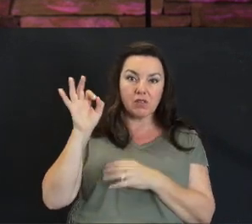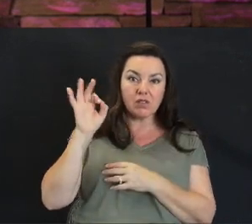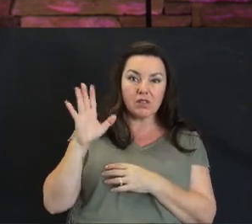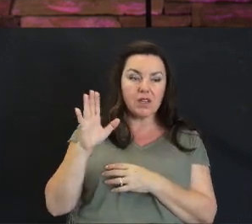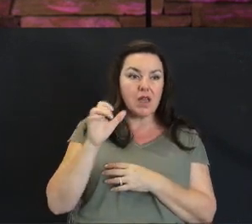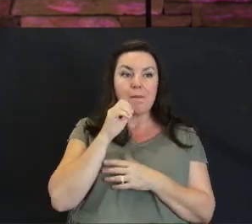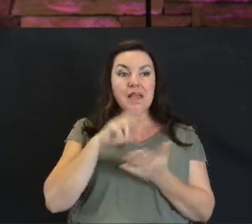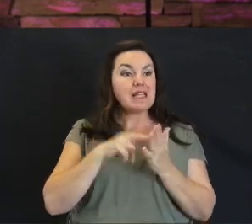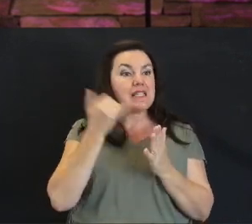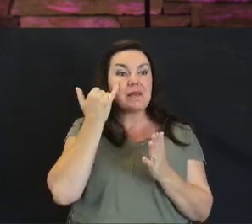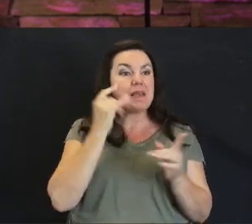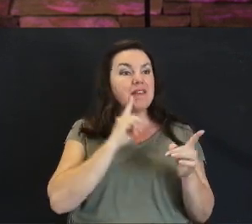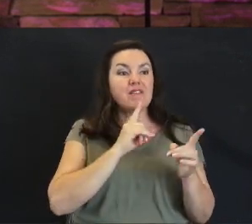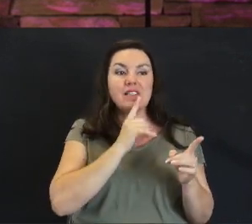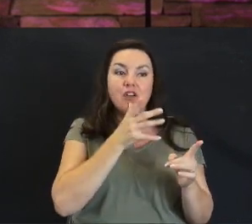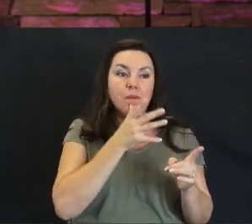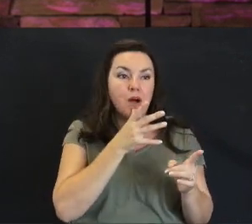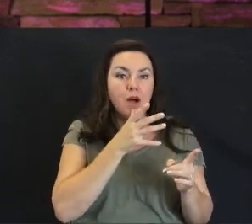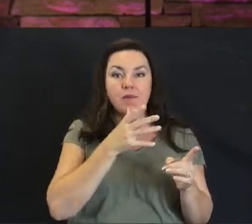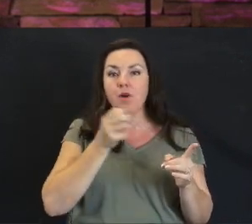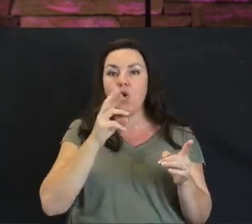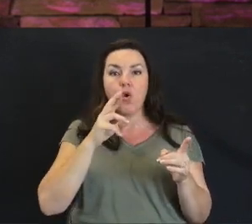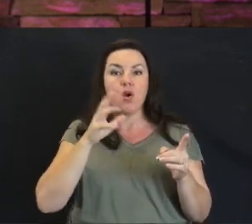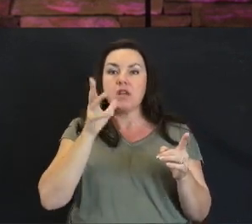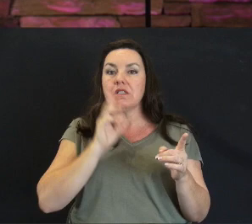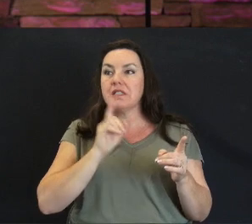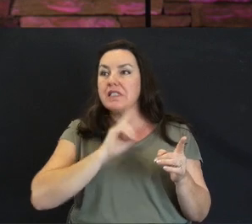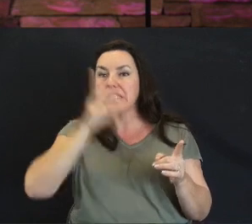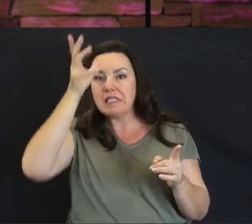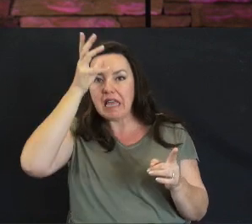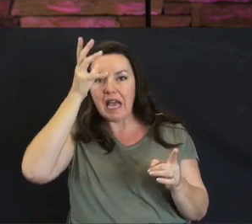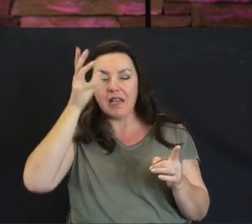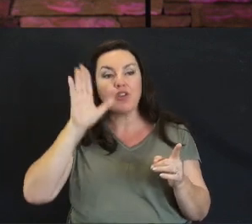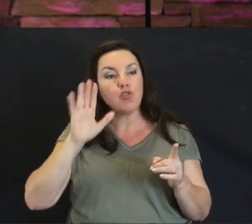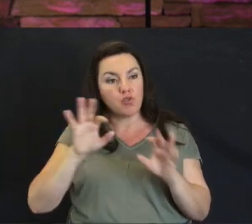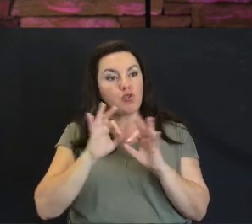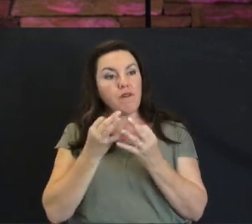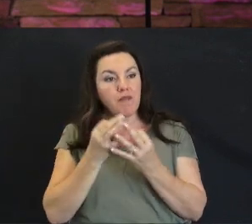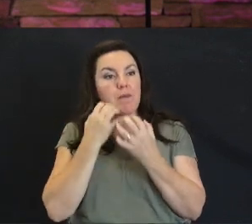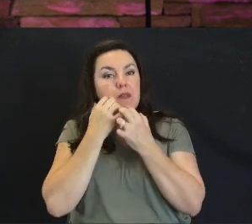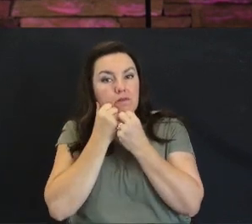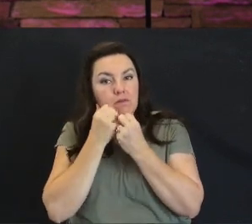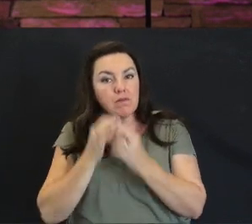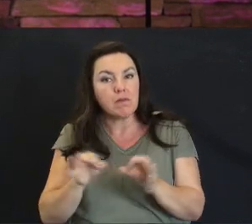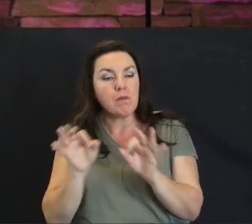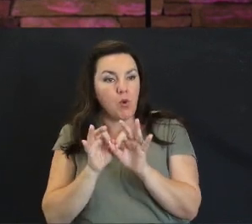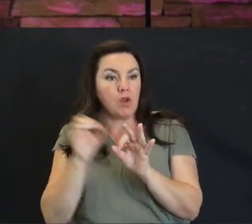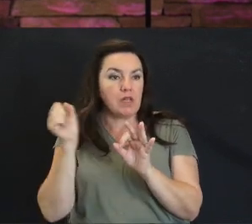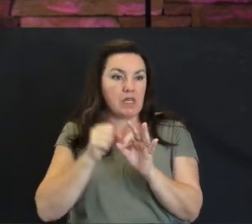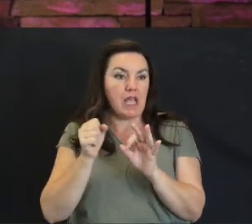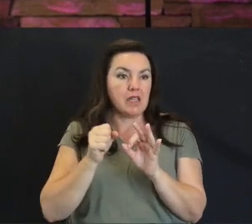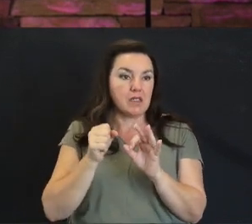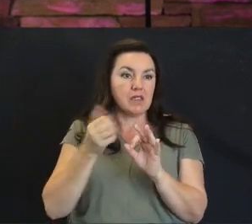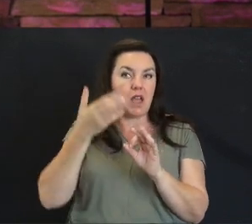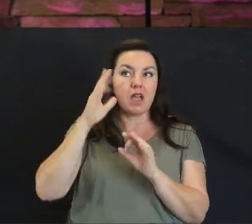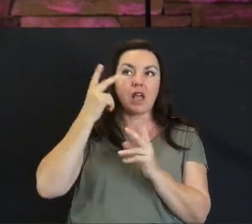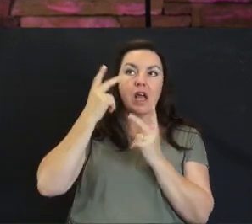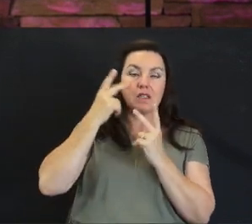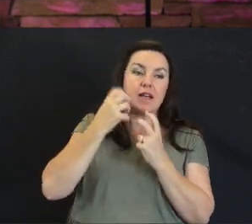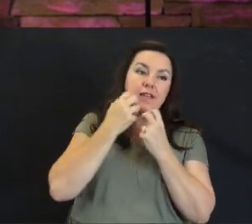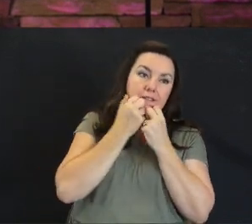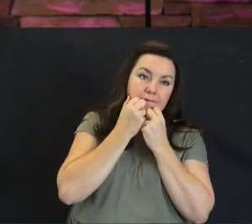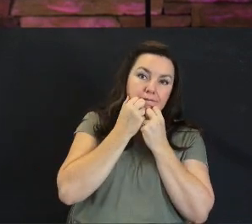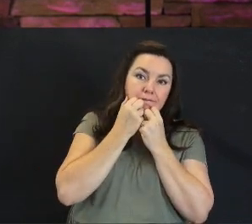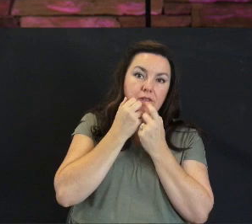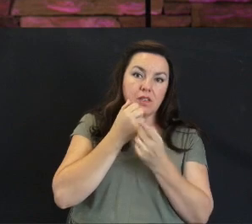mean that If you're a single mom Or a single dad That your family is in any way Less important Or less significant in God's eyes As a matter of